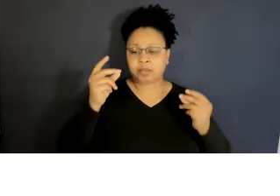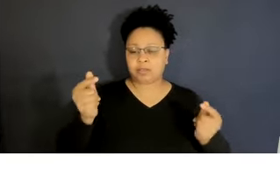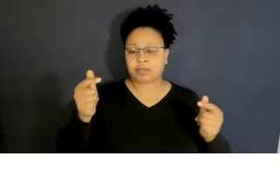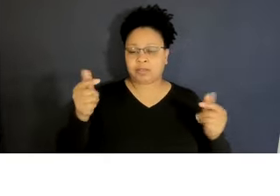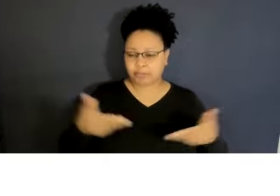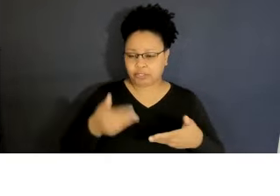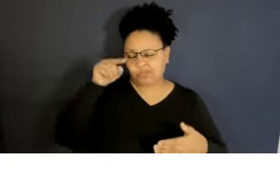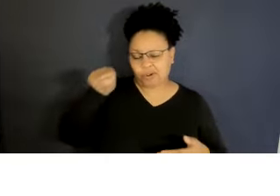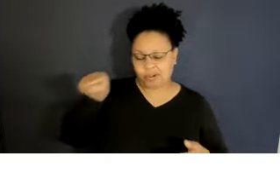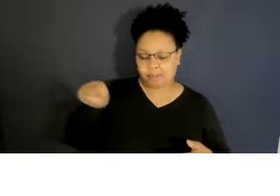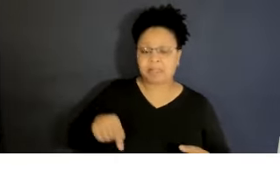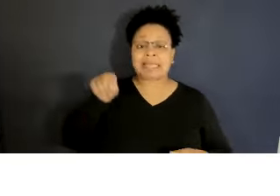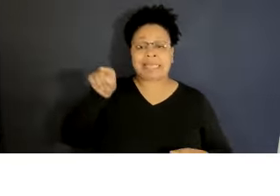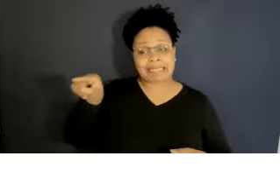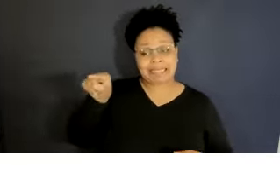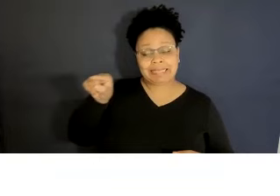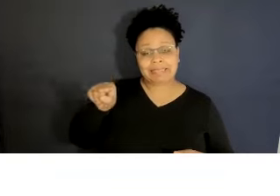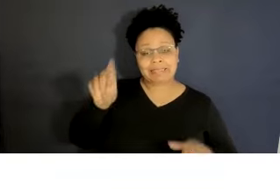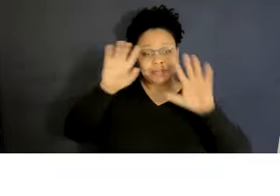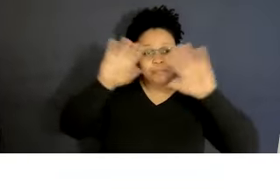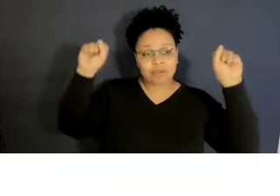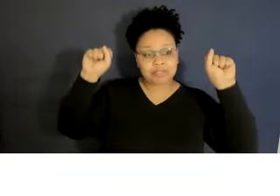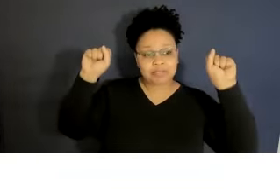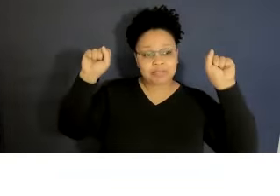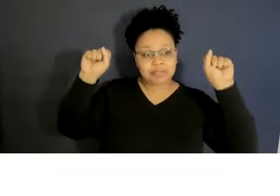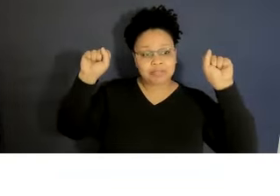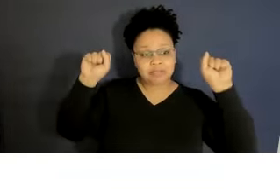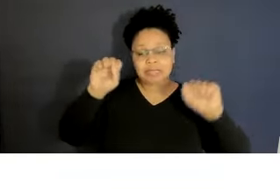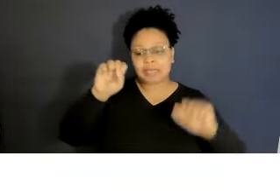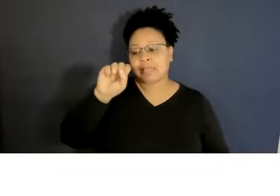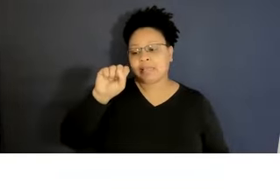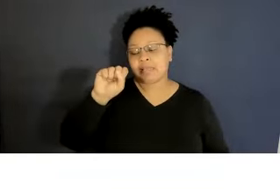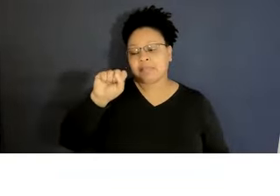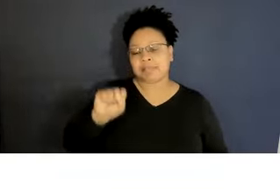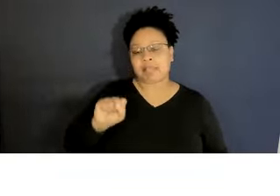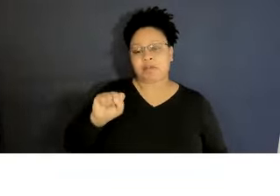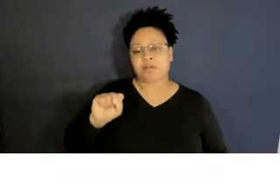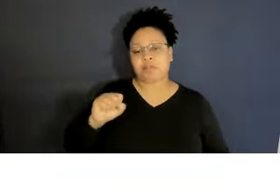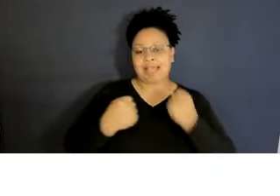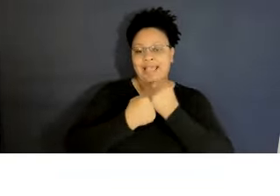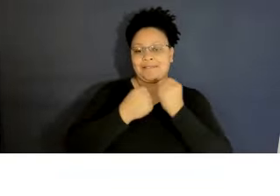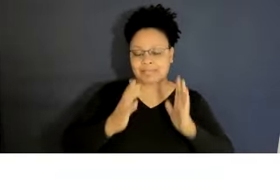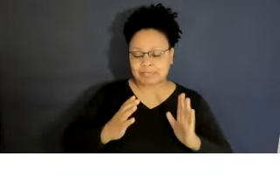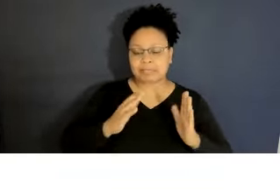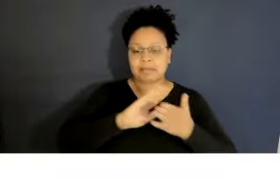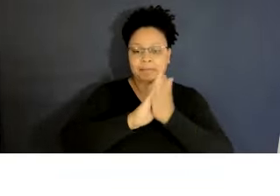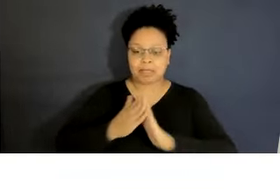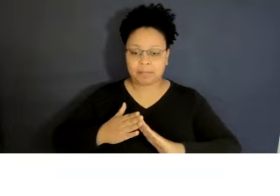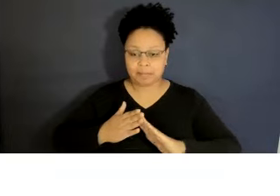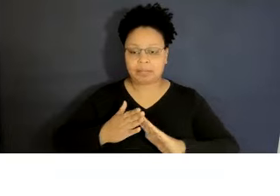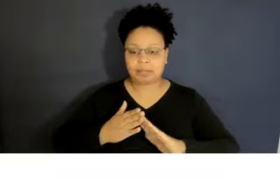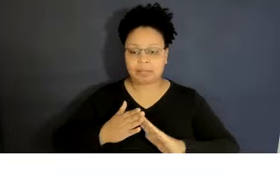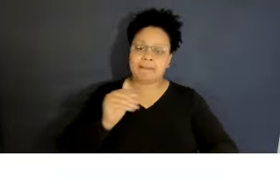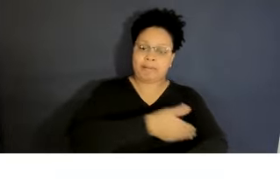him. Bernard is president of Self-Advocates Becoming Empowered. That's one of the